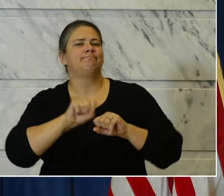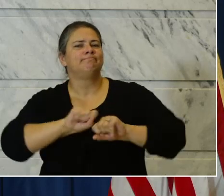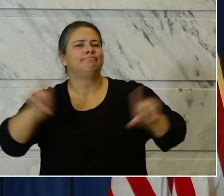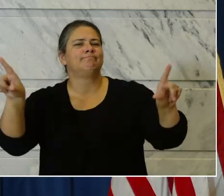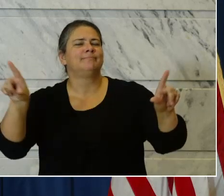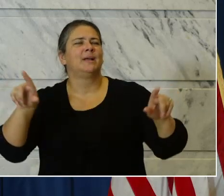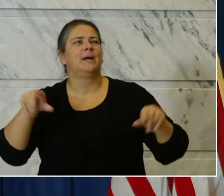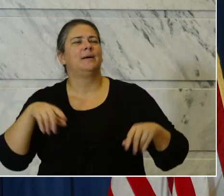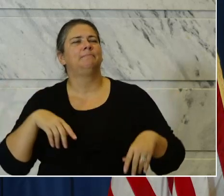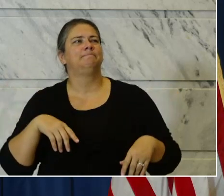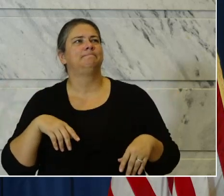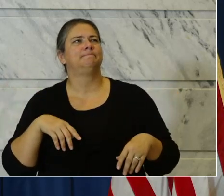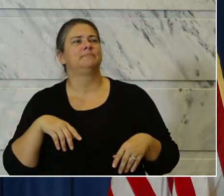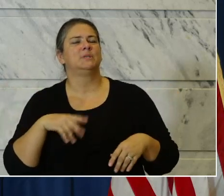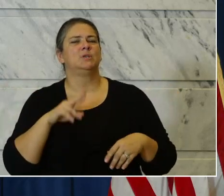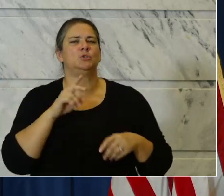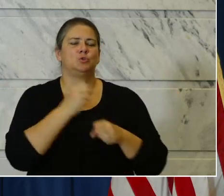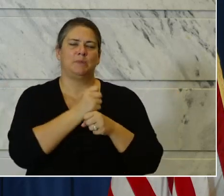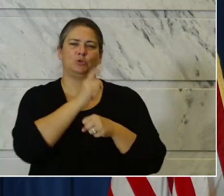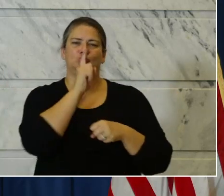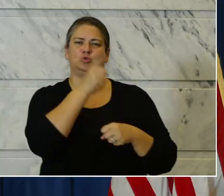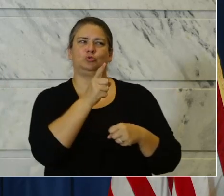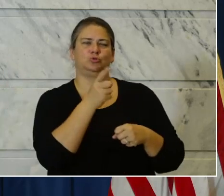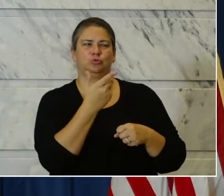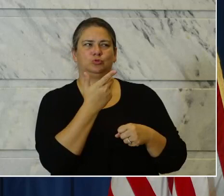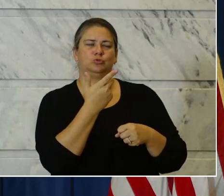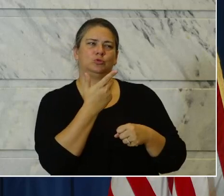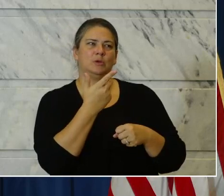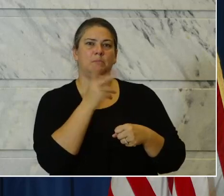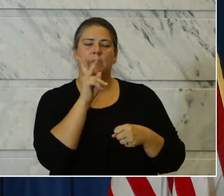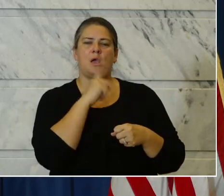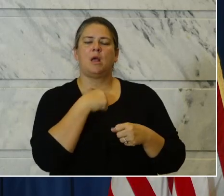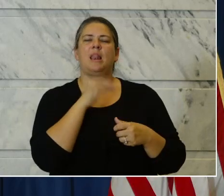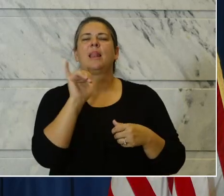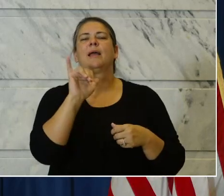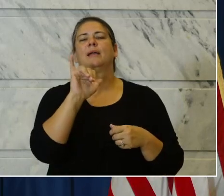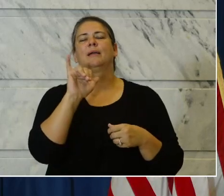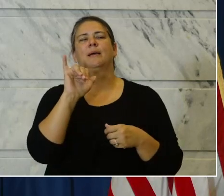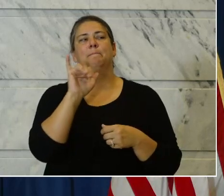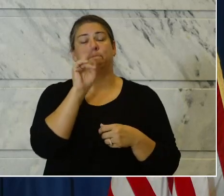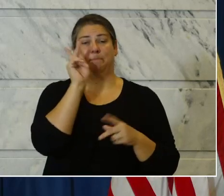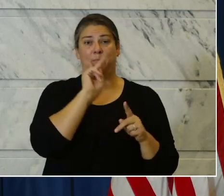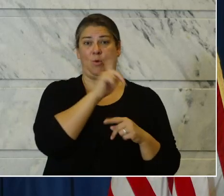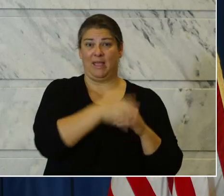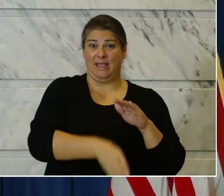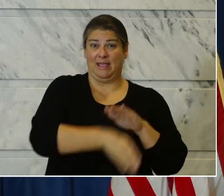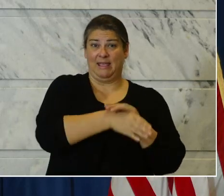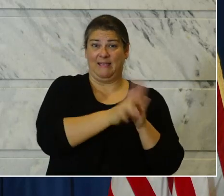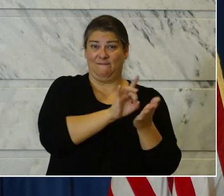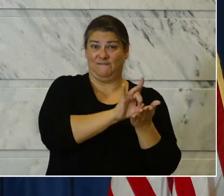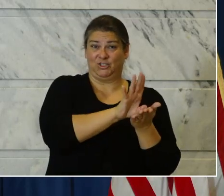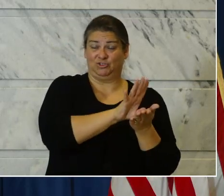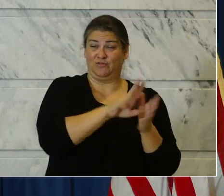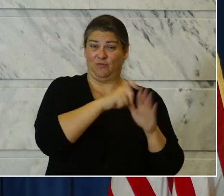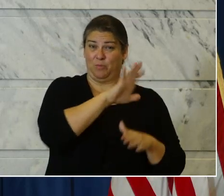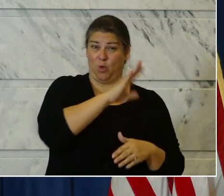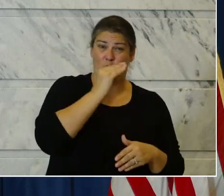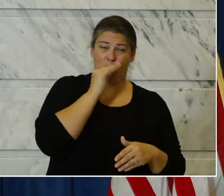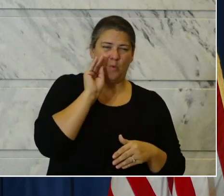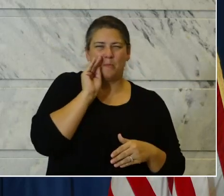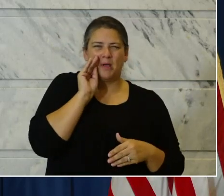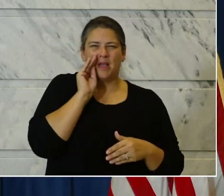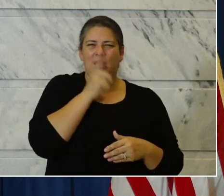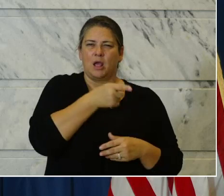paused some ordinance enforcement so that people wouldn't not get evicted from their home, but face certain hardships. So there was some